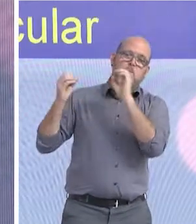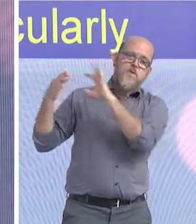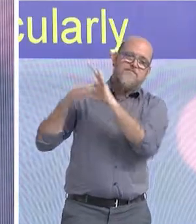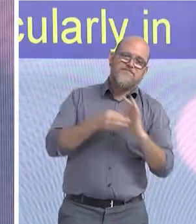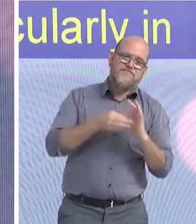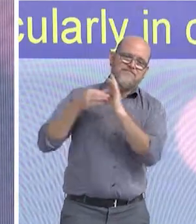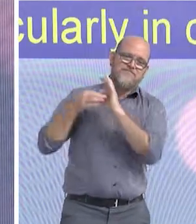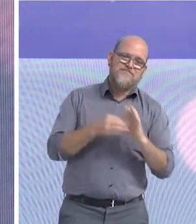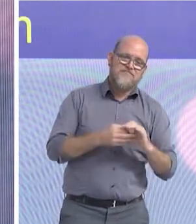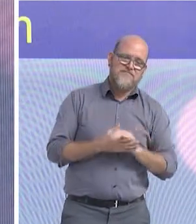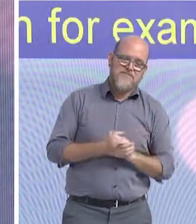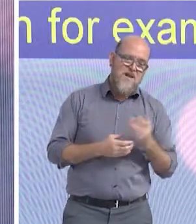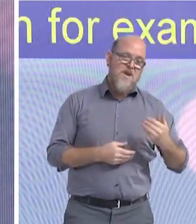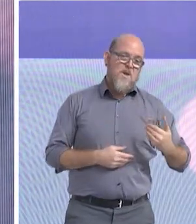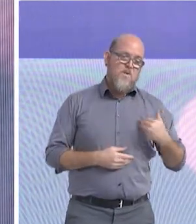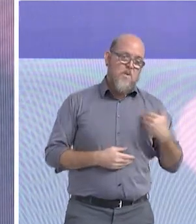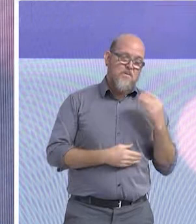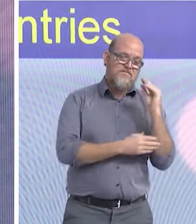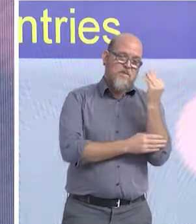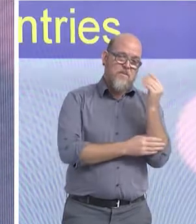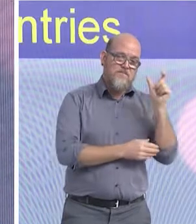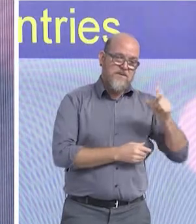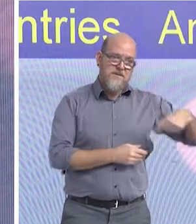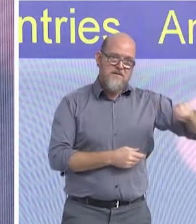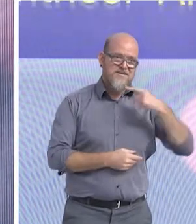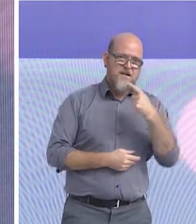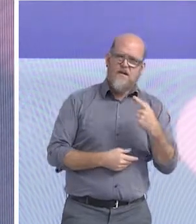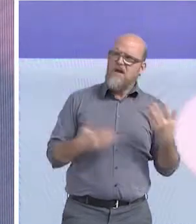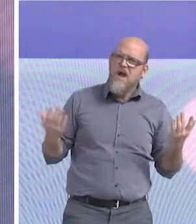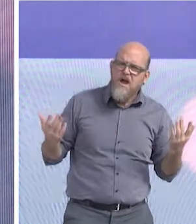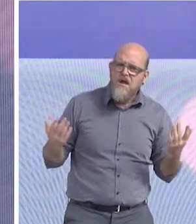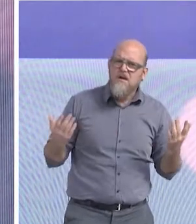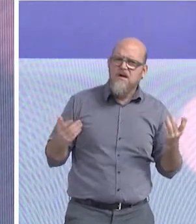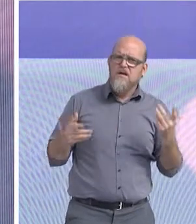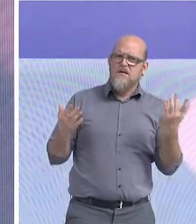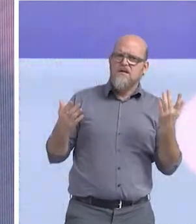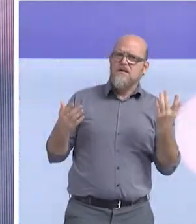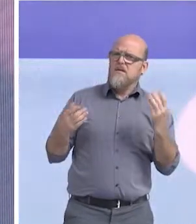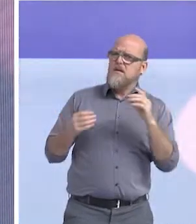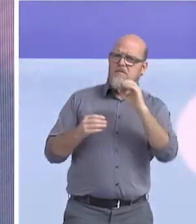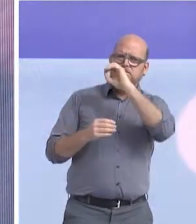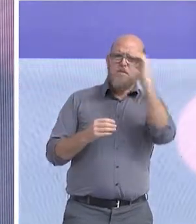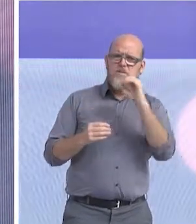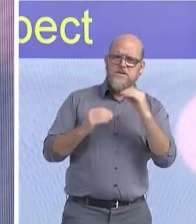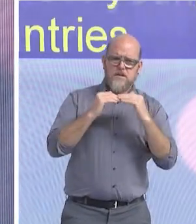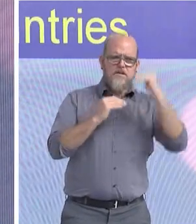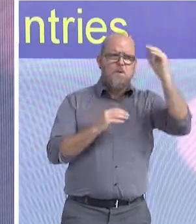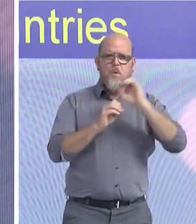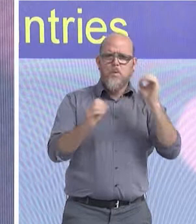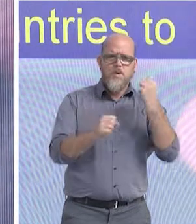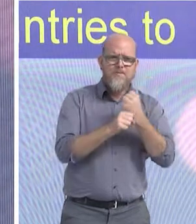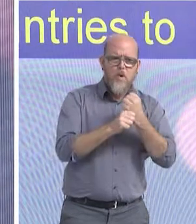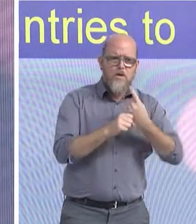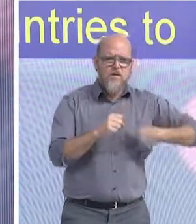example, and other countries. And you can hardly expect young people in those countries to be cheerleaders for the EU if